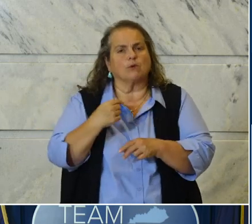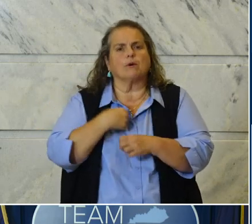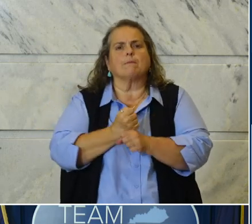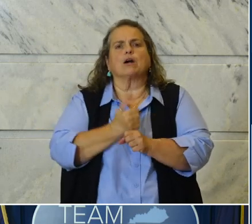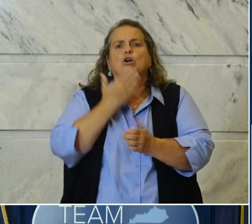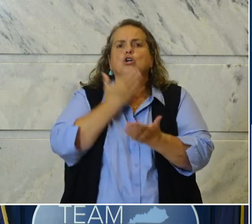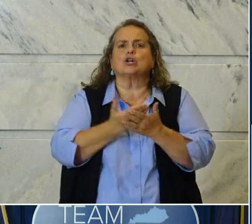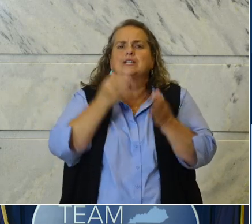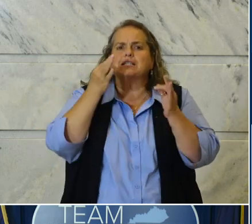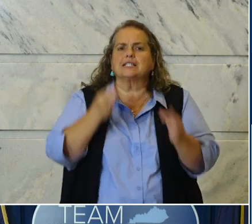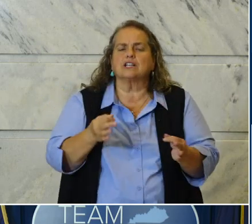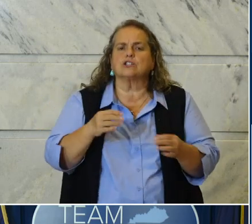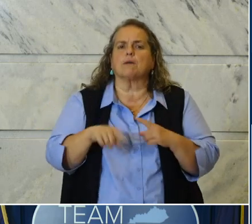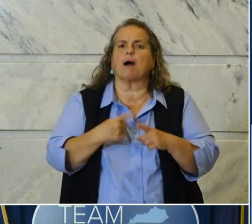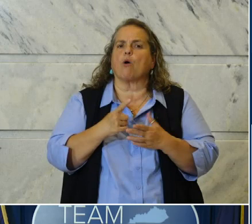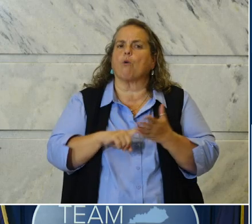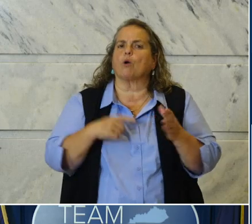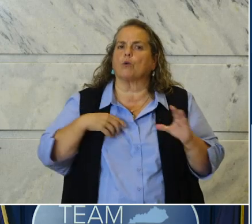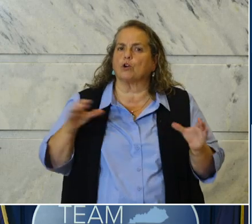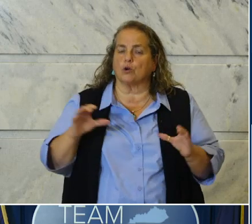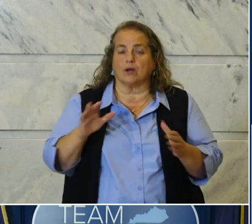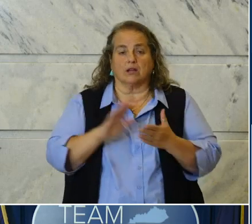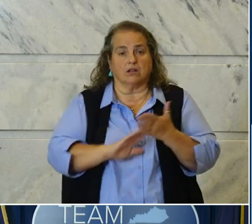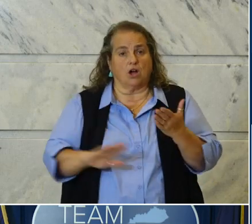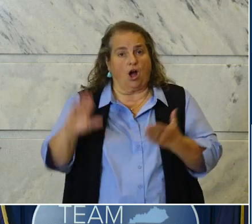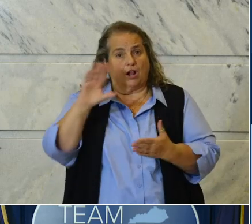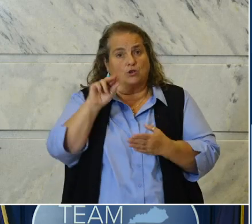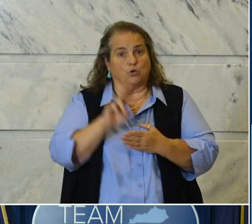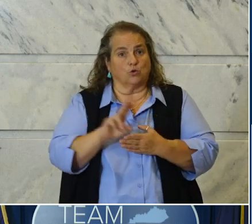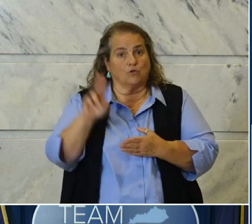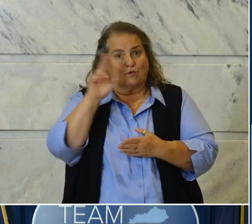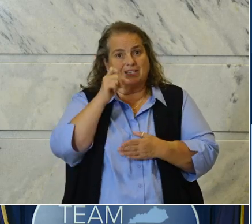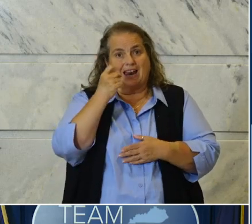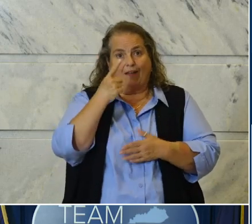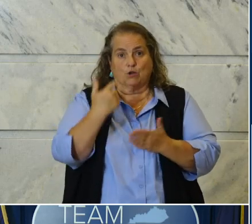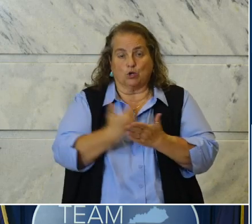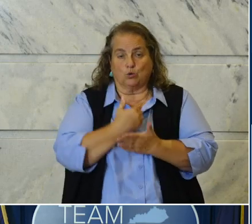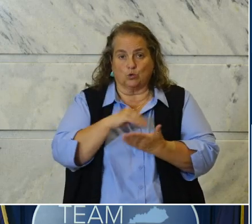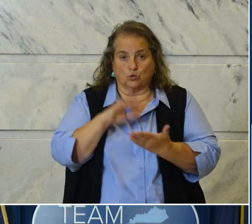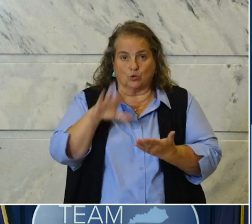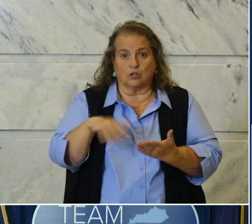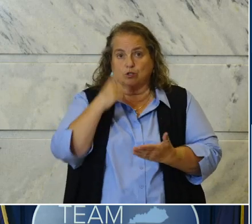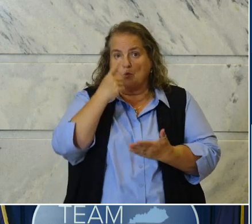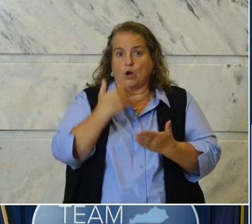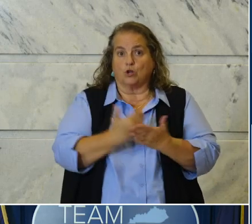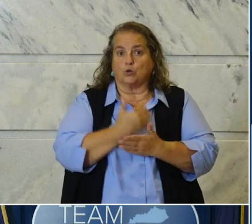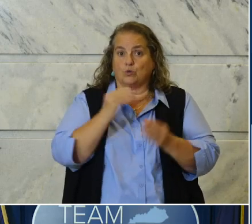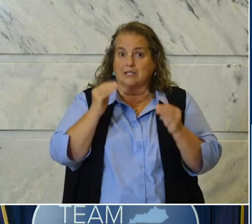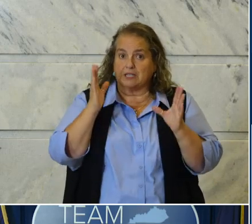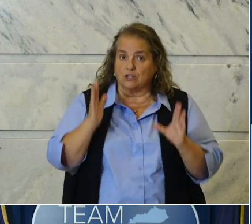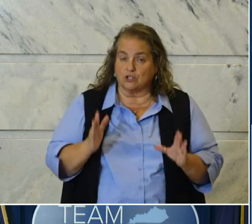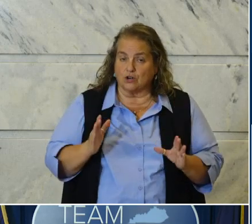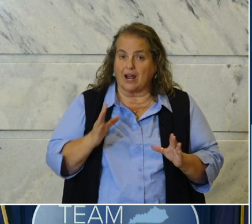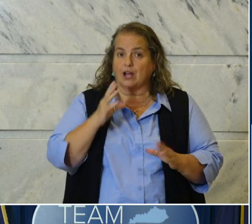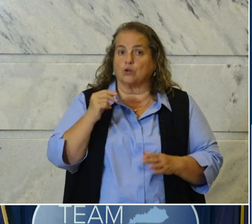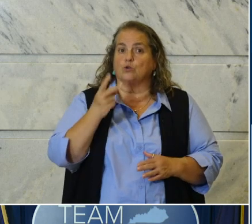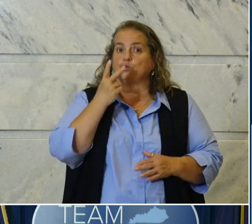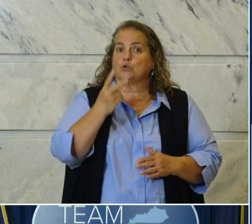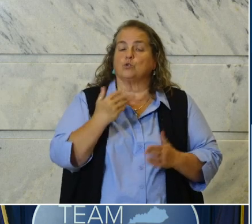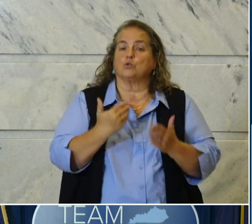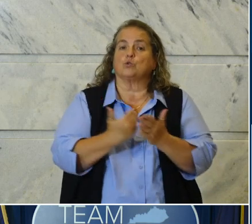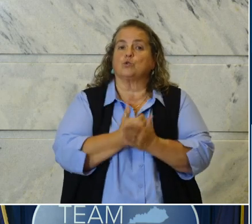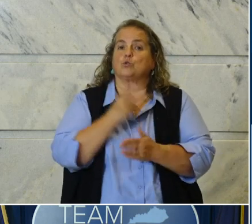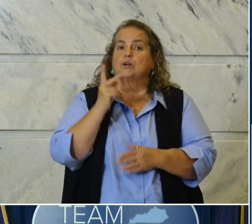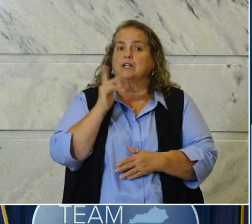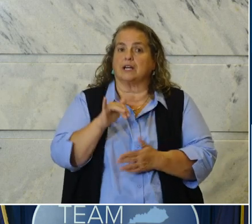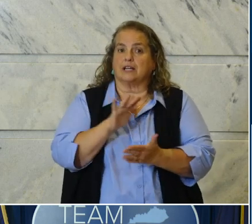we engage in. Colleges and universities, 11 new students, 1 new teacher, and 2 new